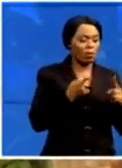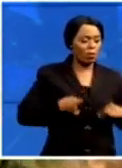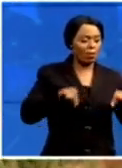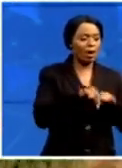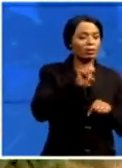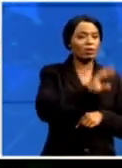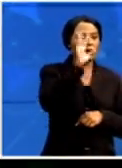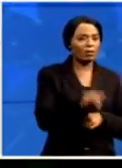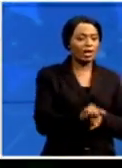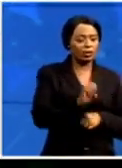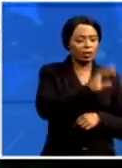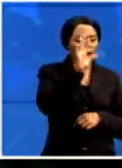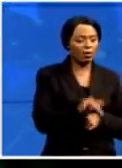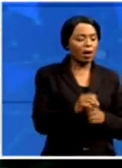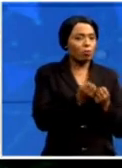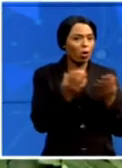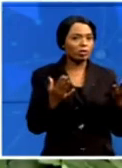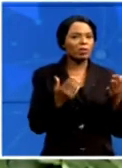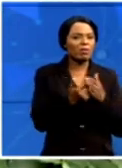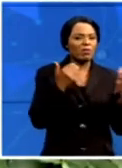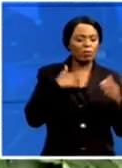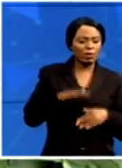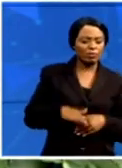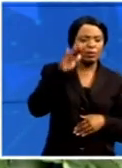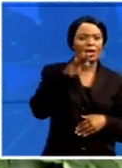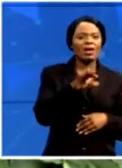grown up with, is the Fuerte. That's the one that we know.